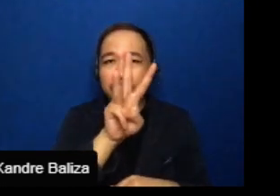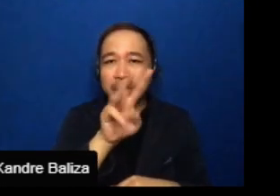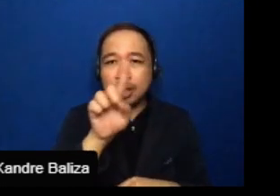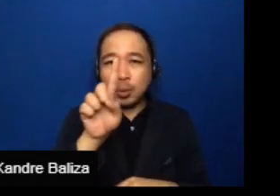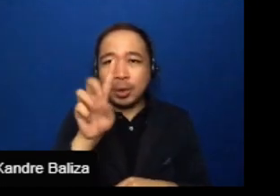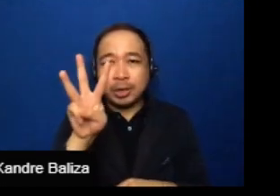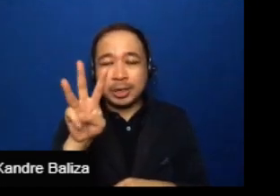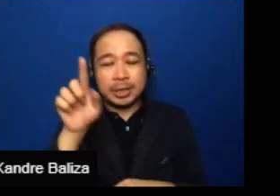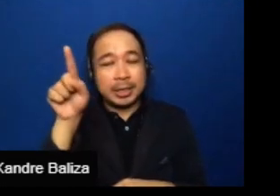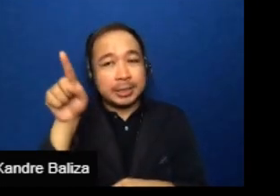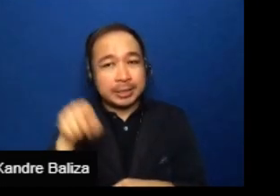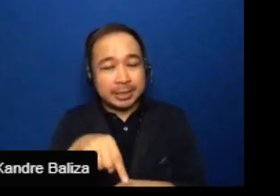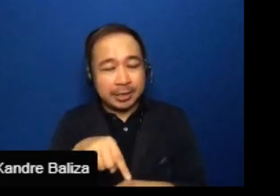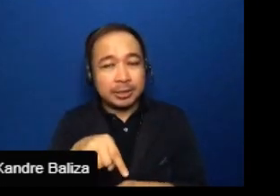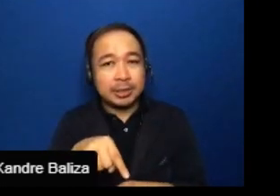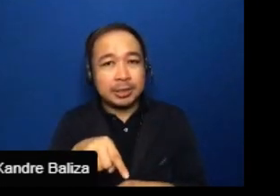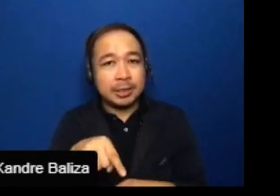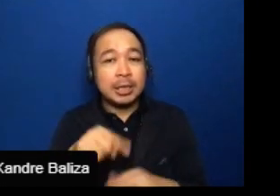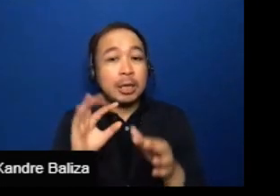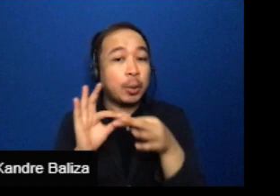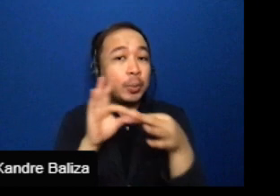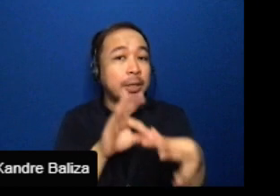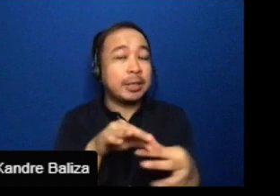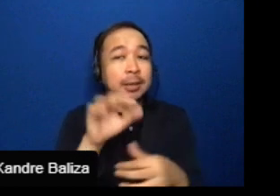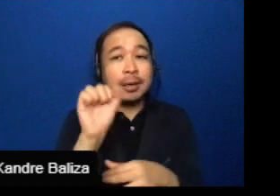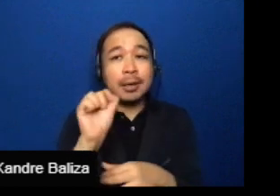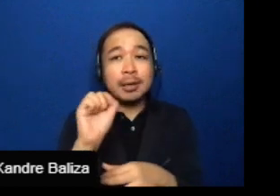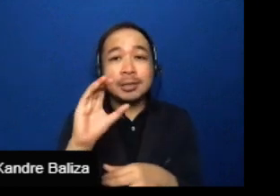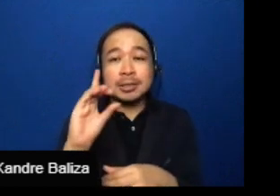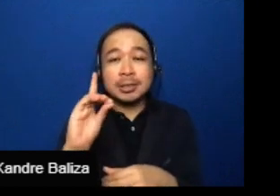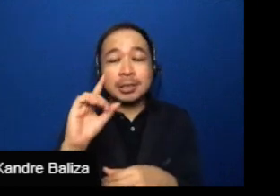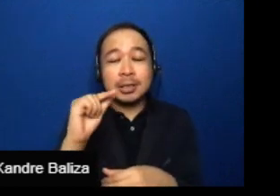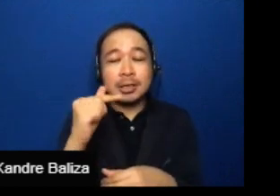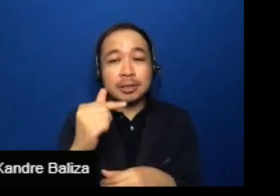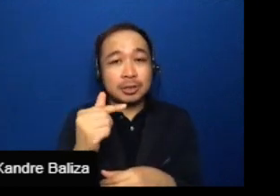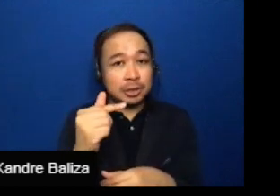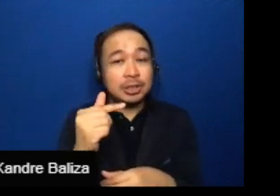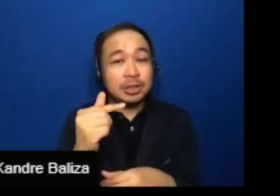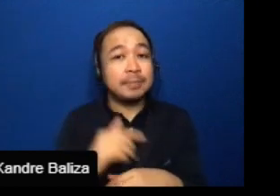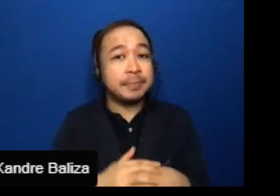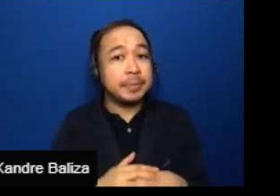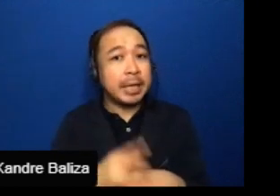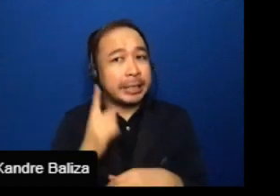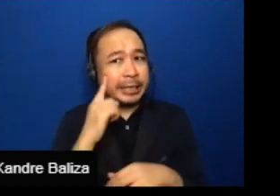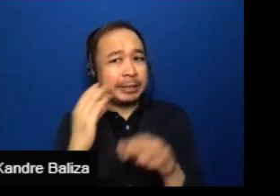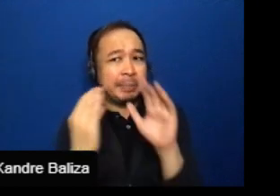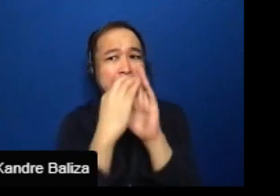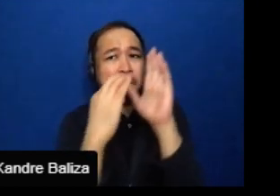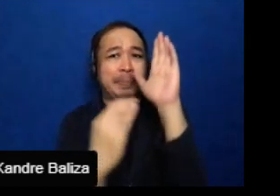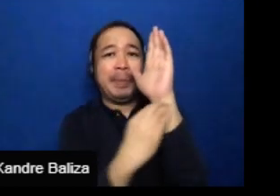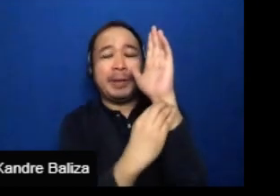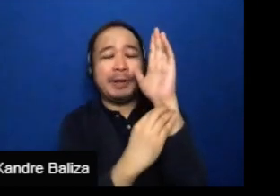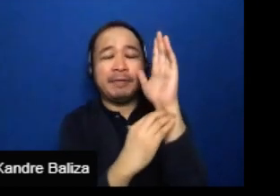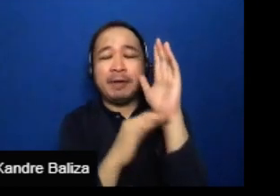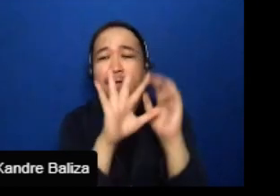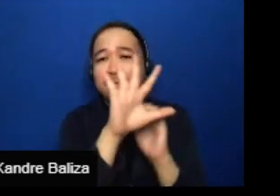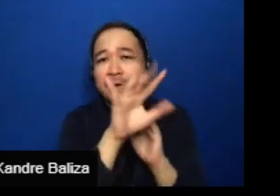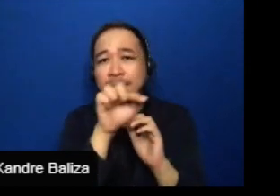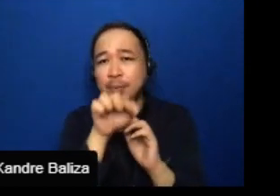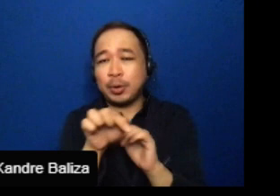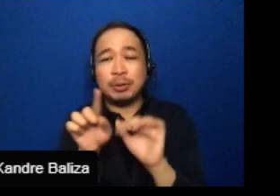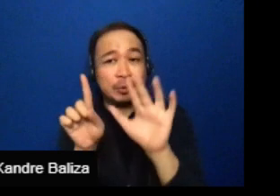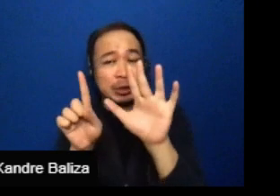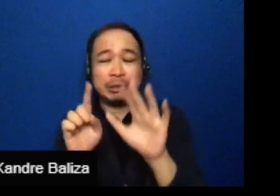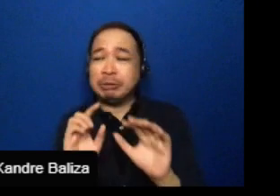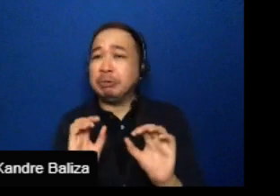A/RES/71/313 about the SCG, if they bring whole paragraph 5.6, we are okay. But